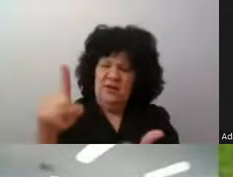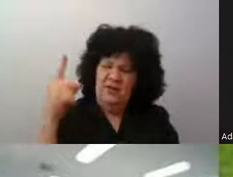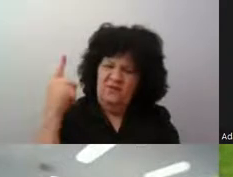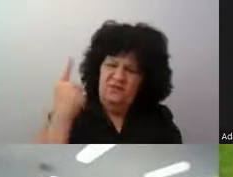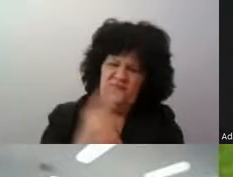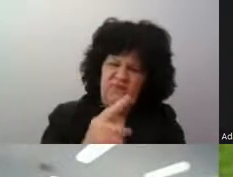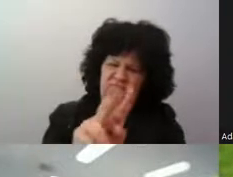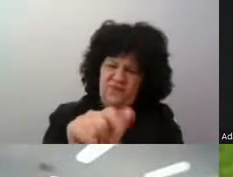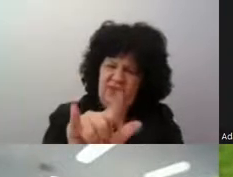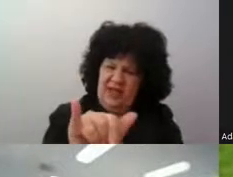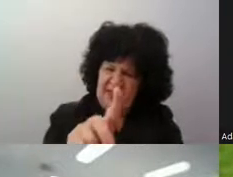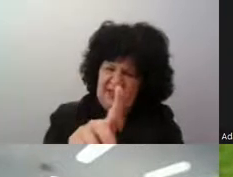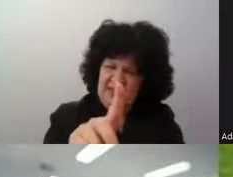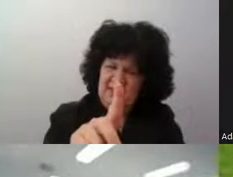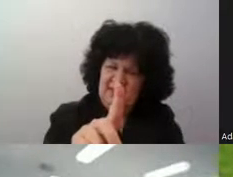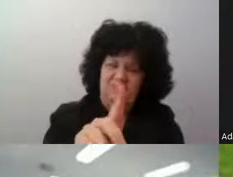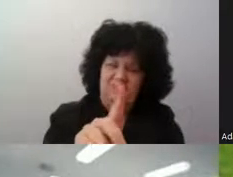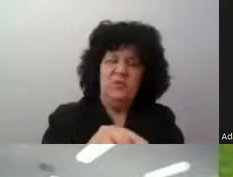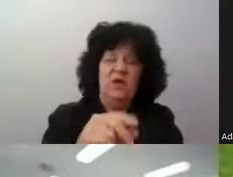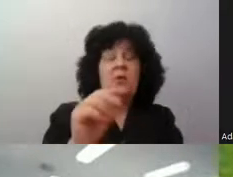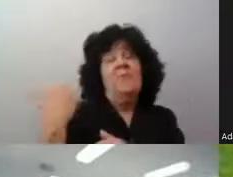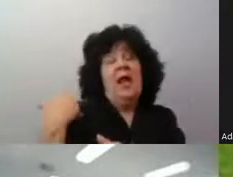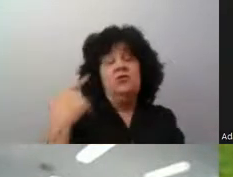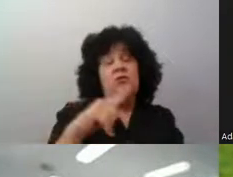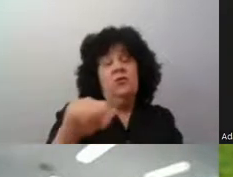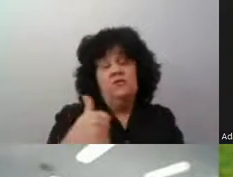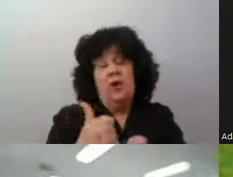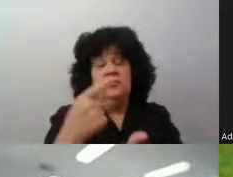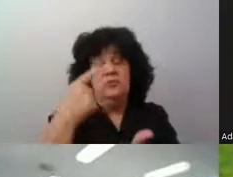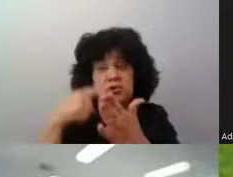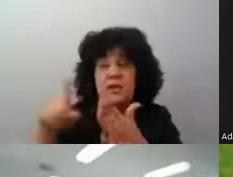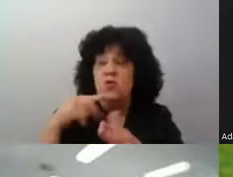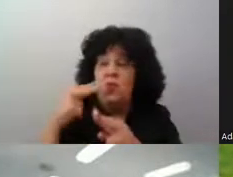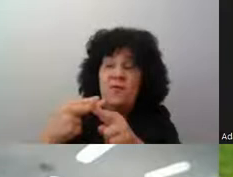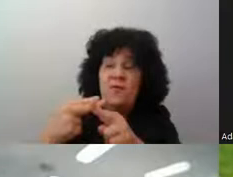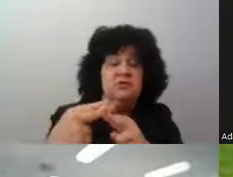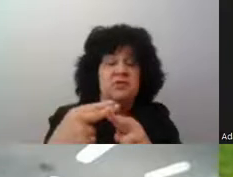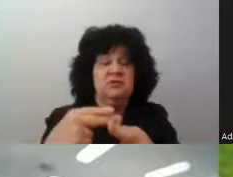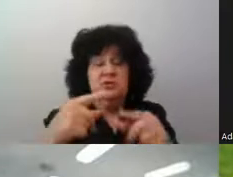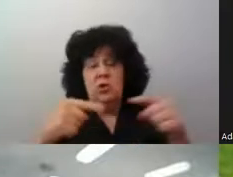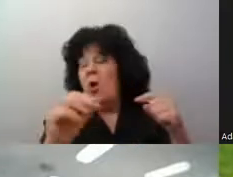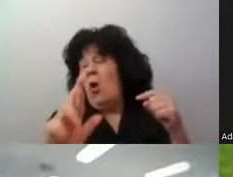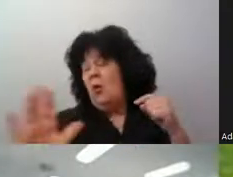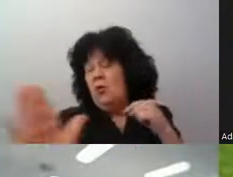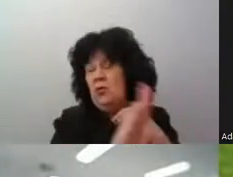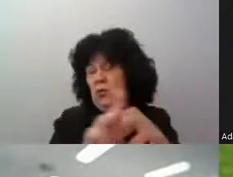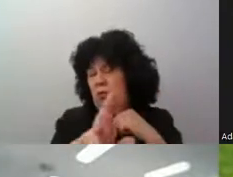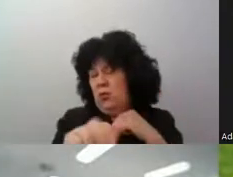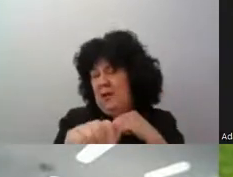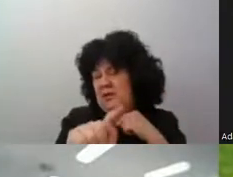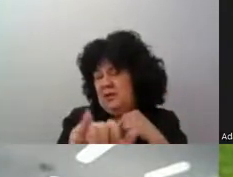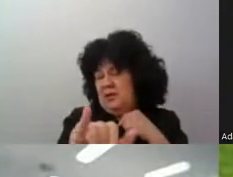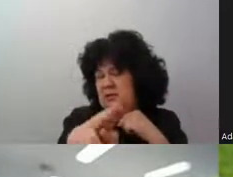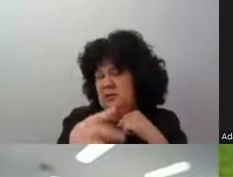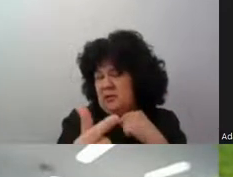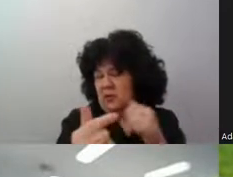So past performance of firms, you would get references or there's some rating regarding their contracting abilities